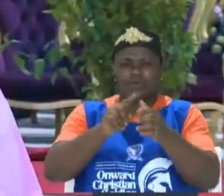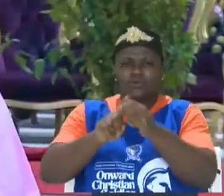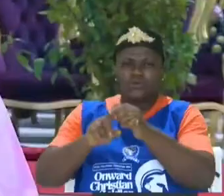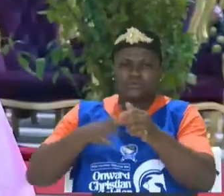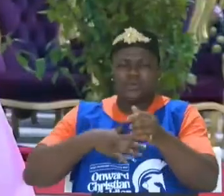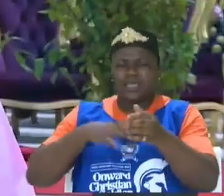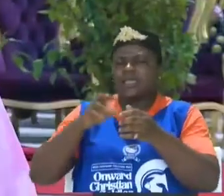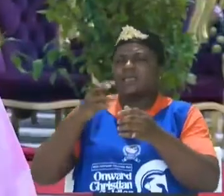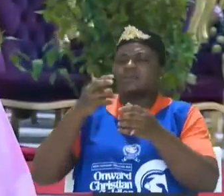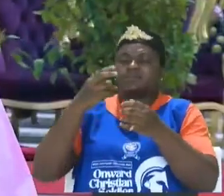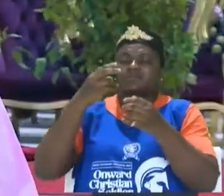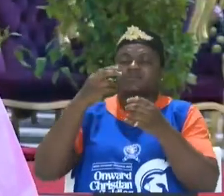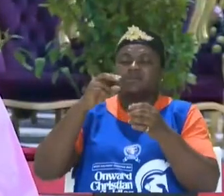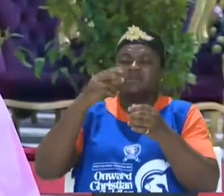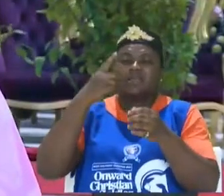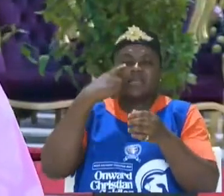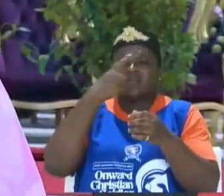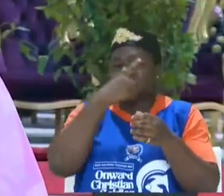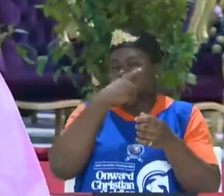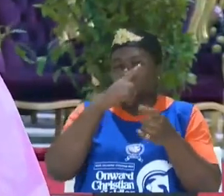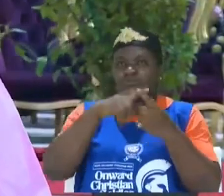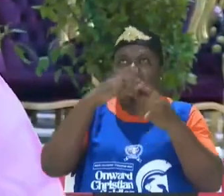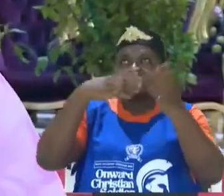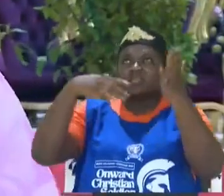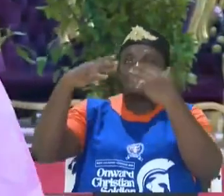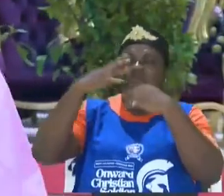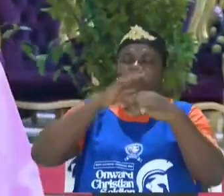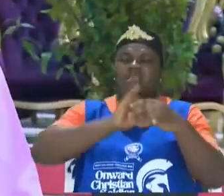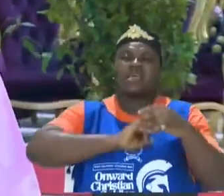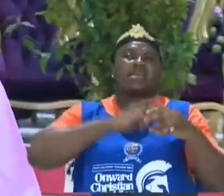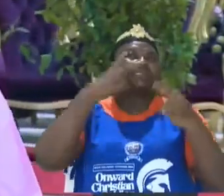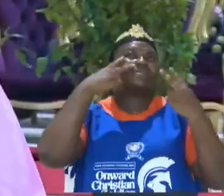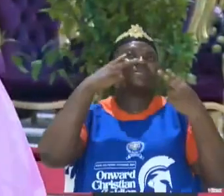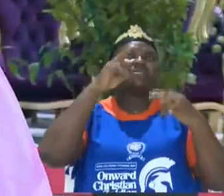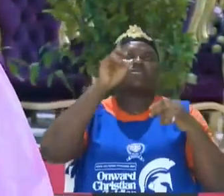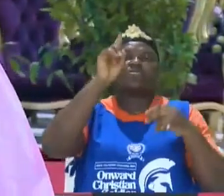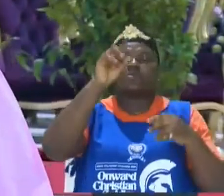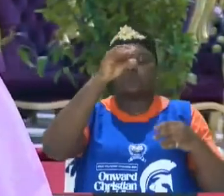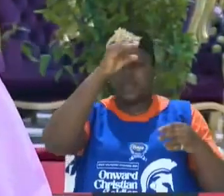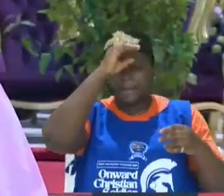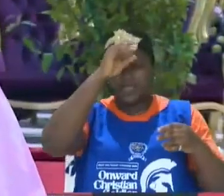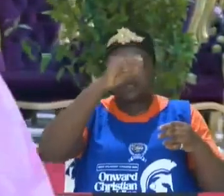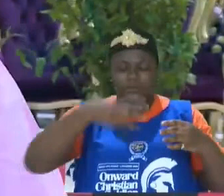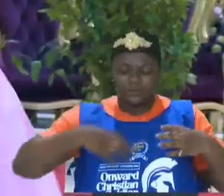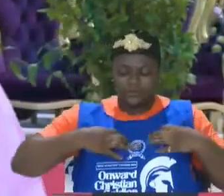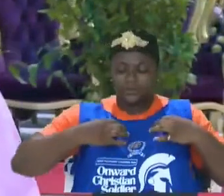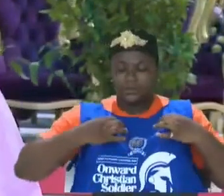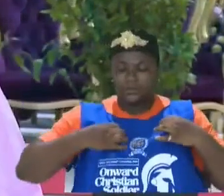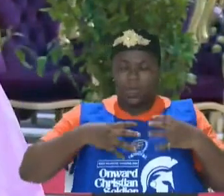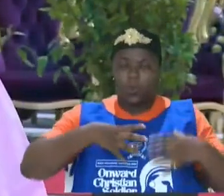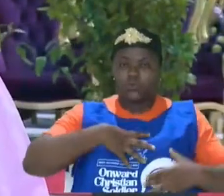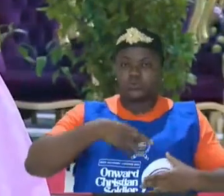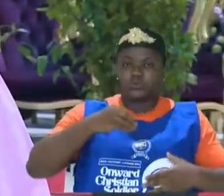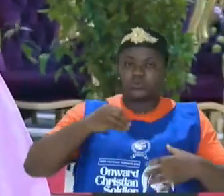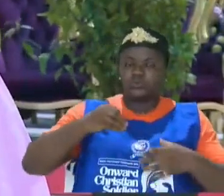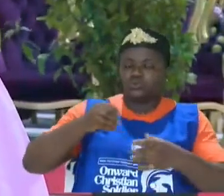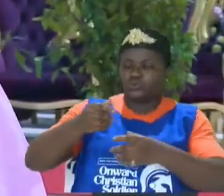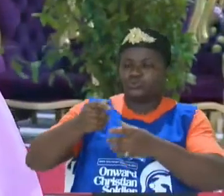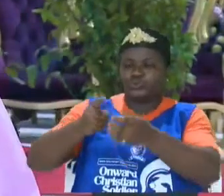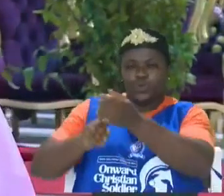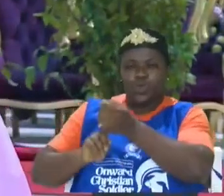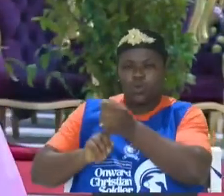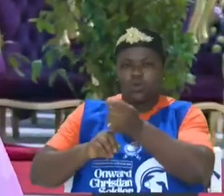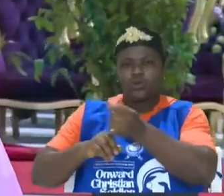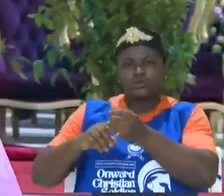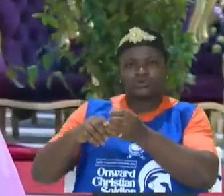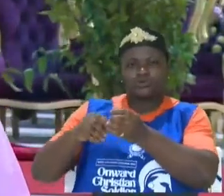the heaven, I see one man wear white and hold sword. He